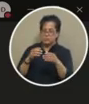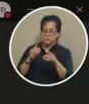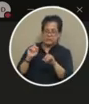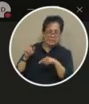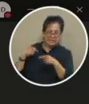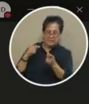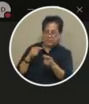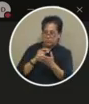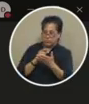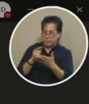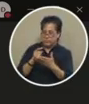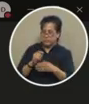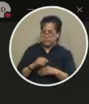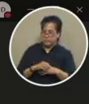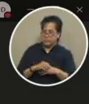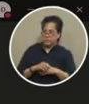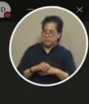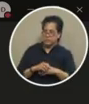last week,